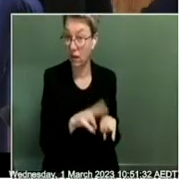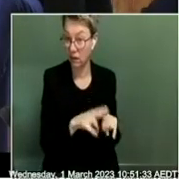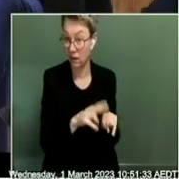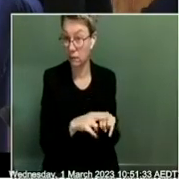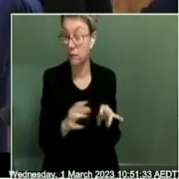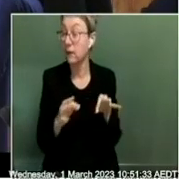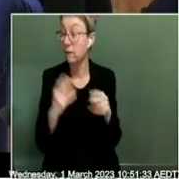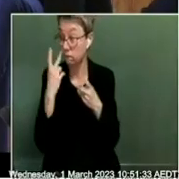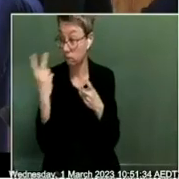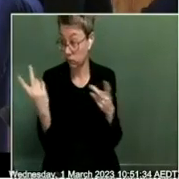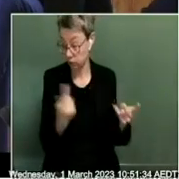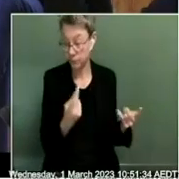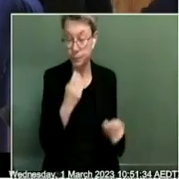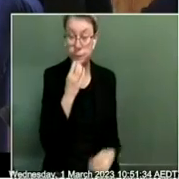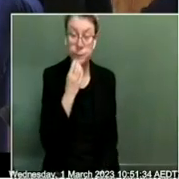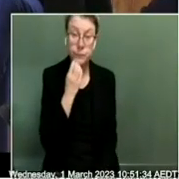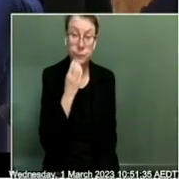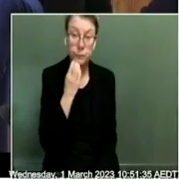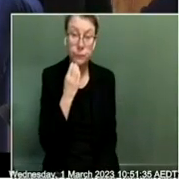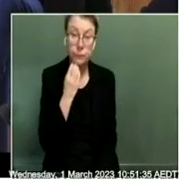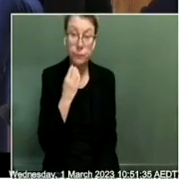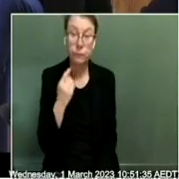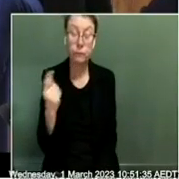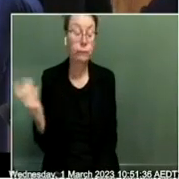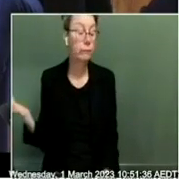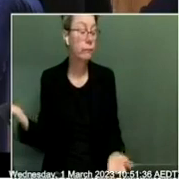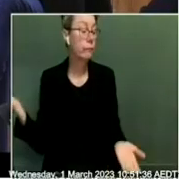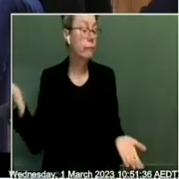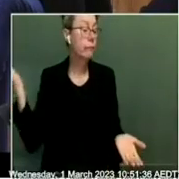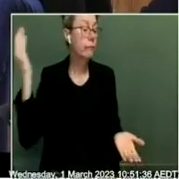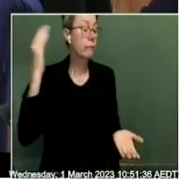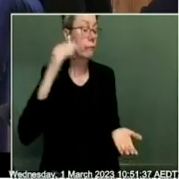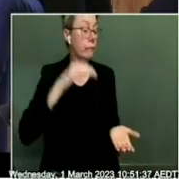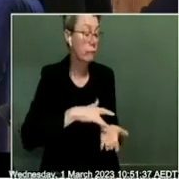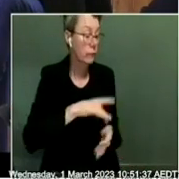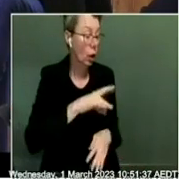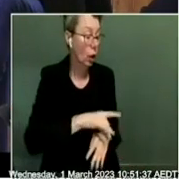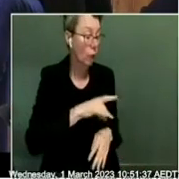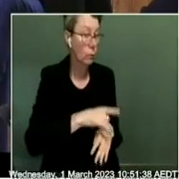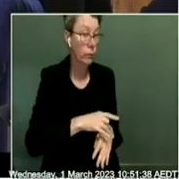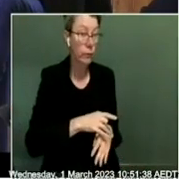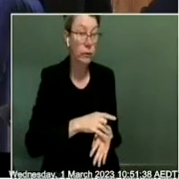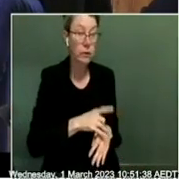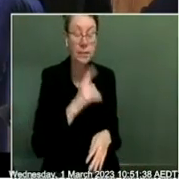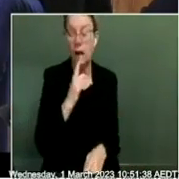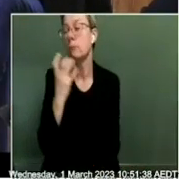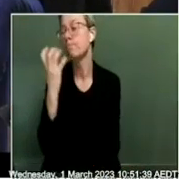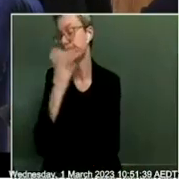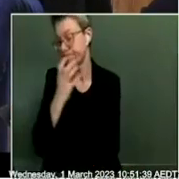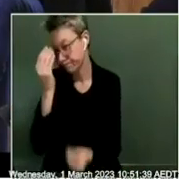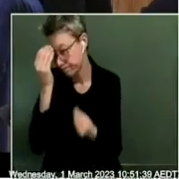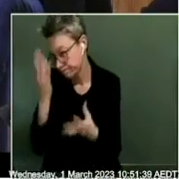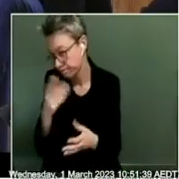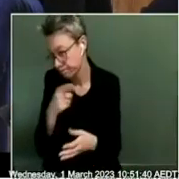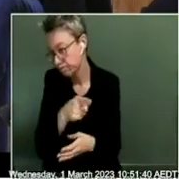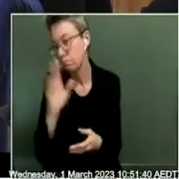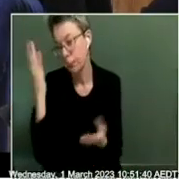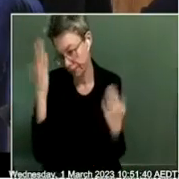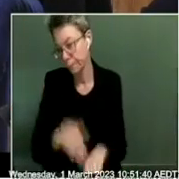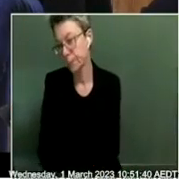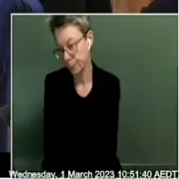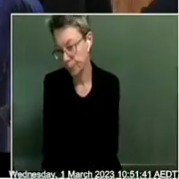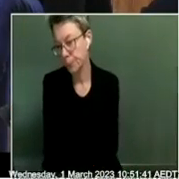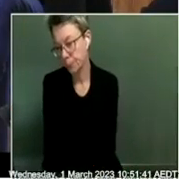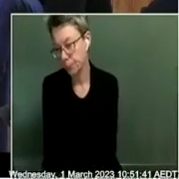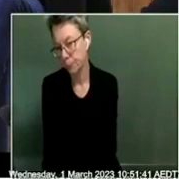and she got to the hospital and they said, oh, Mrs. Foster, we're sorry to inform you, but your husband's passed away. Mm. And she was absolutely shocked